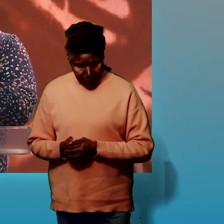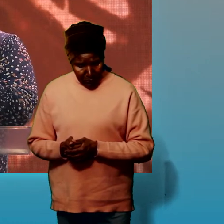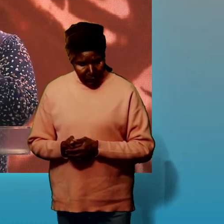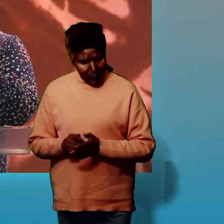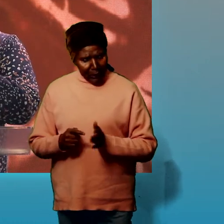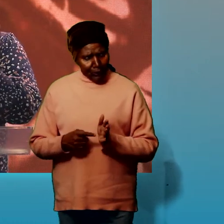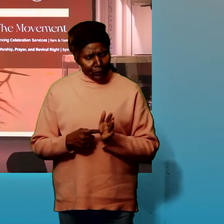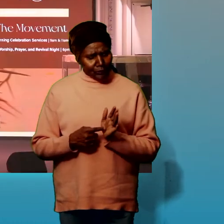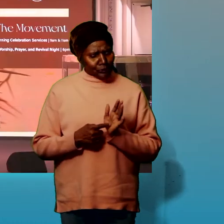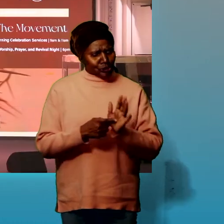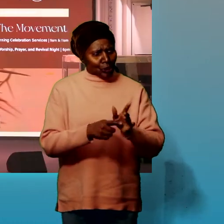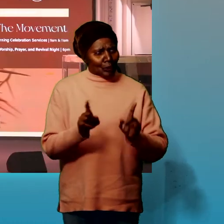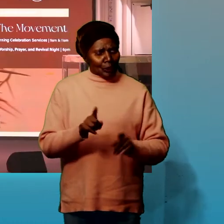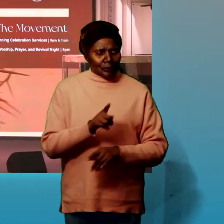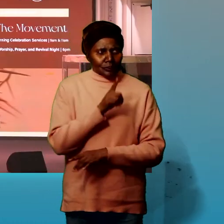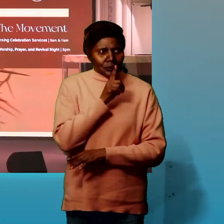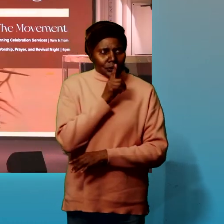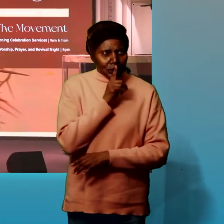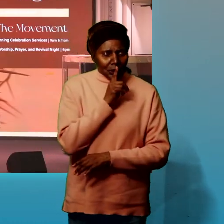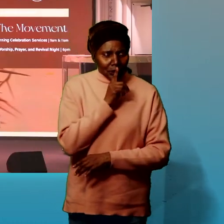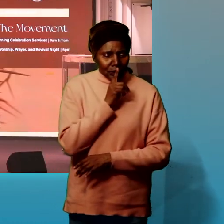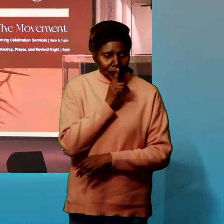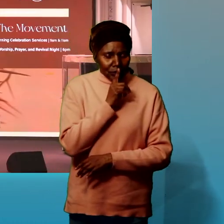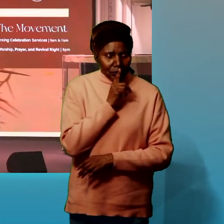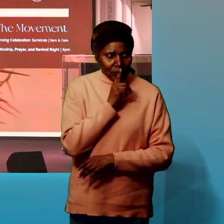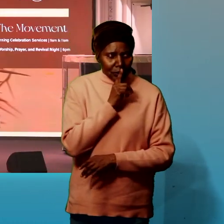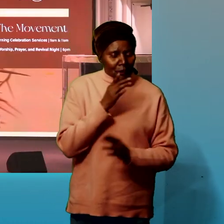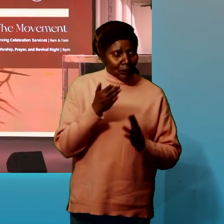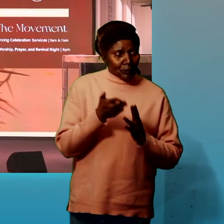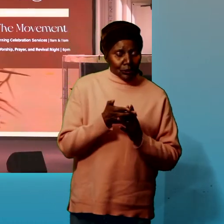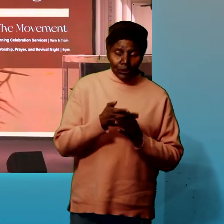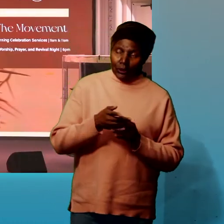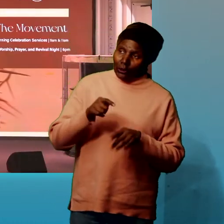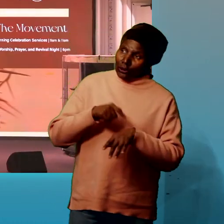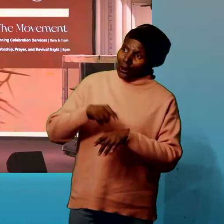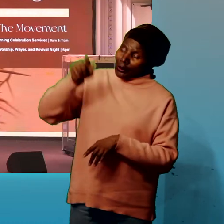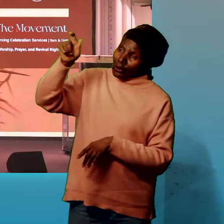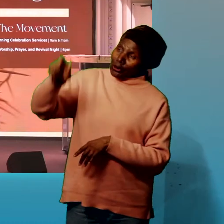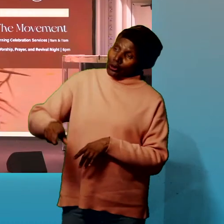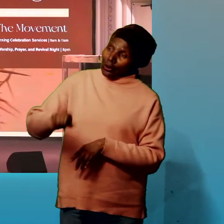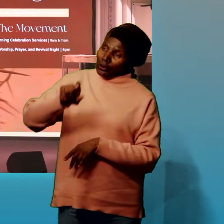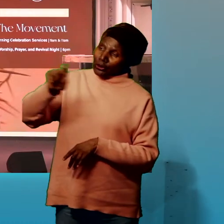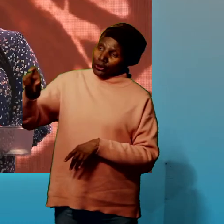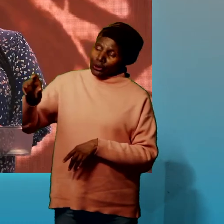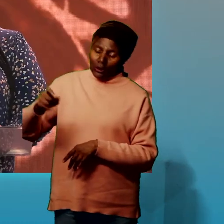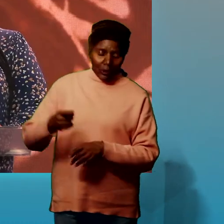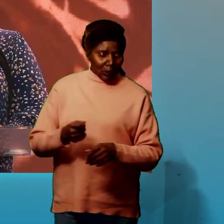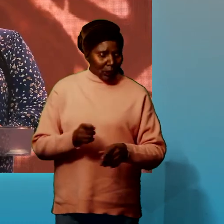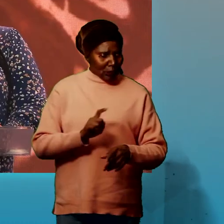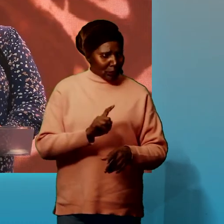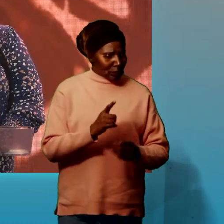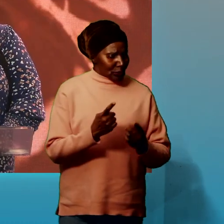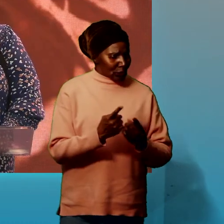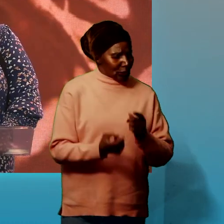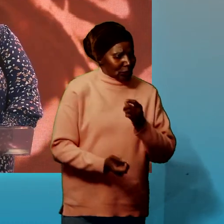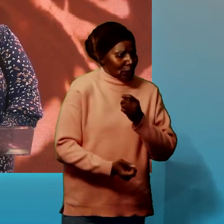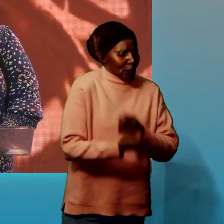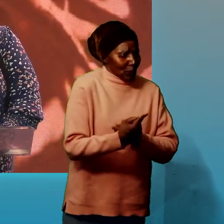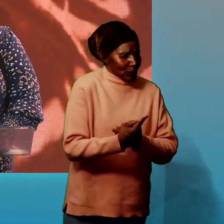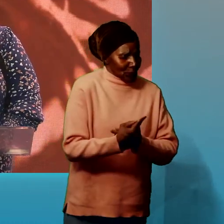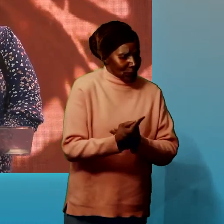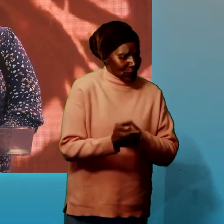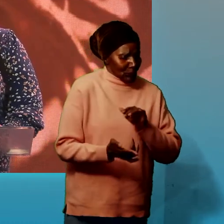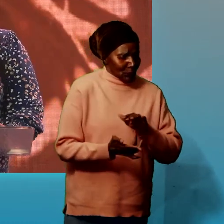that took place between the moment on the cross and what happens on Sunday. And this coming